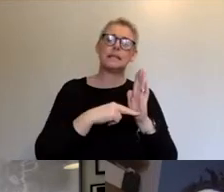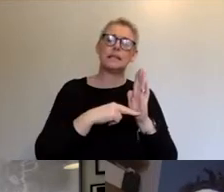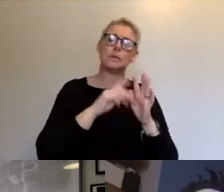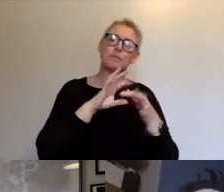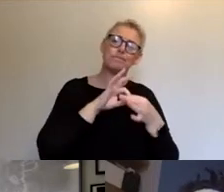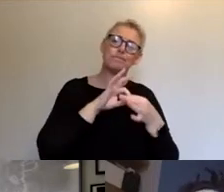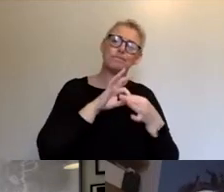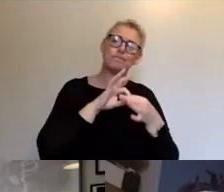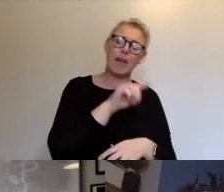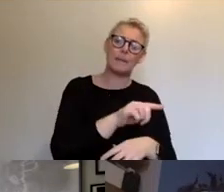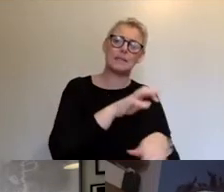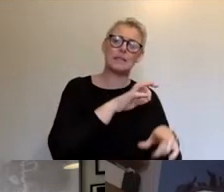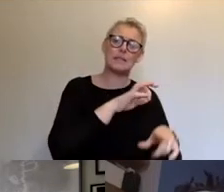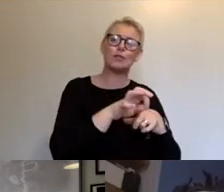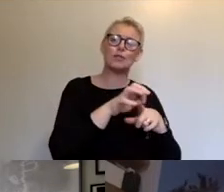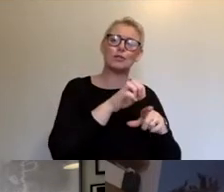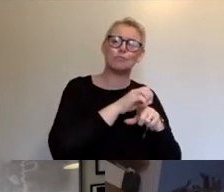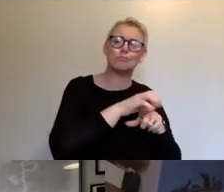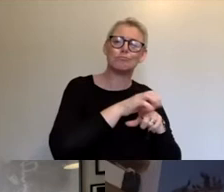used to go to all the time when I lived in Hackney, the Vortex.